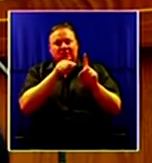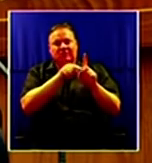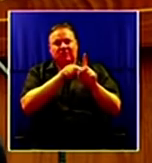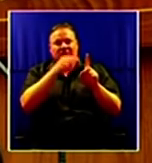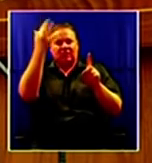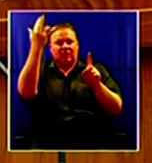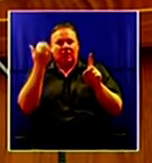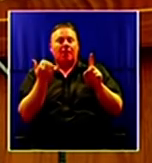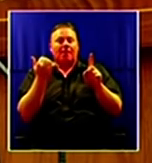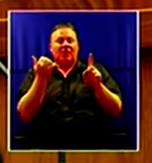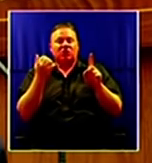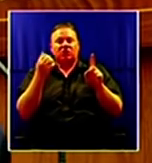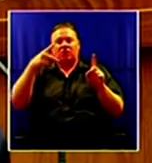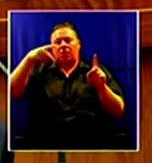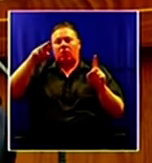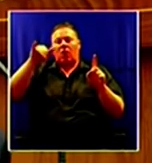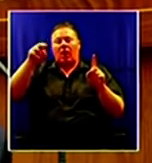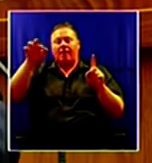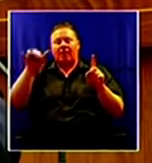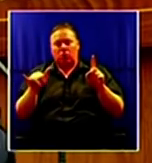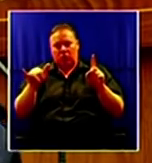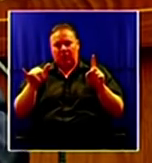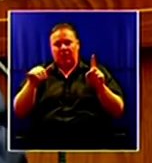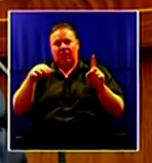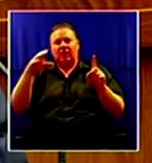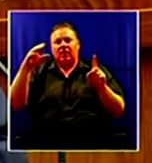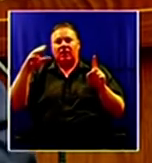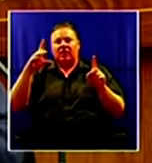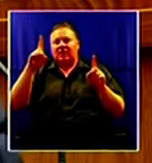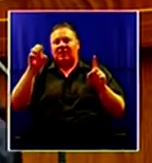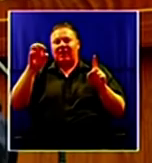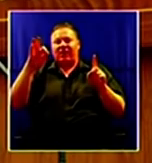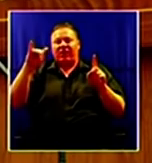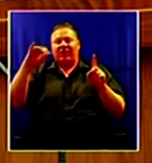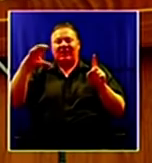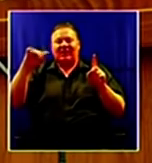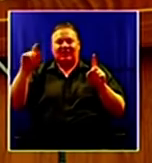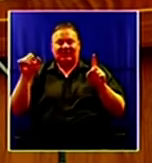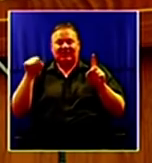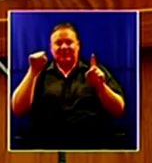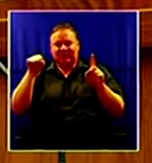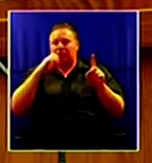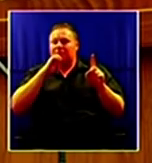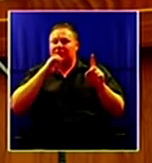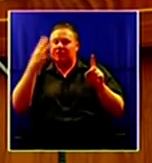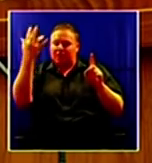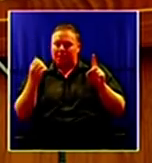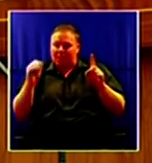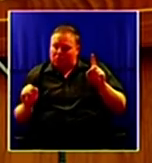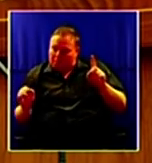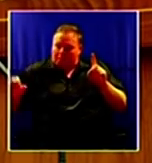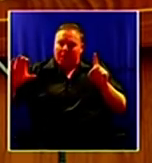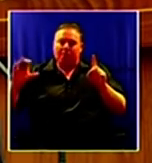primary deficits. We shall achieve a primary surplus on the main budget in